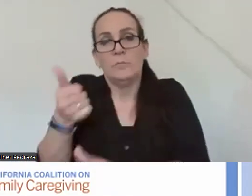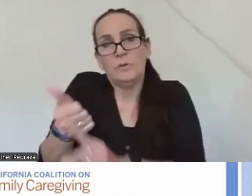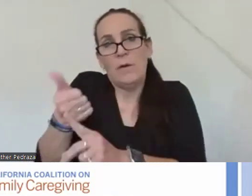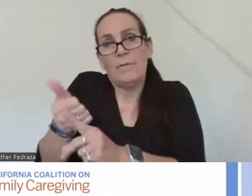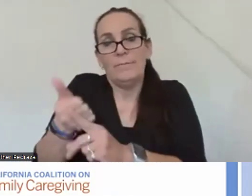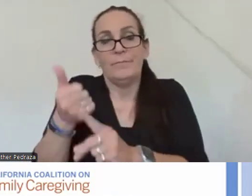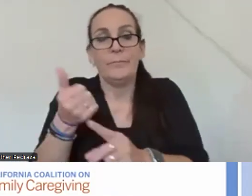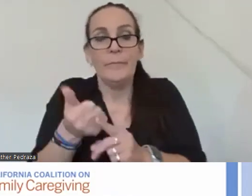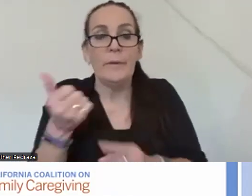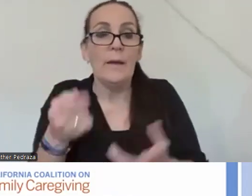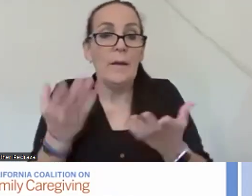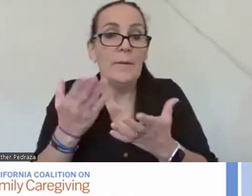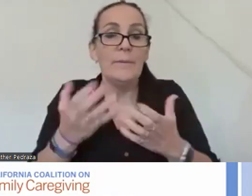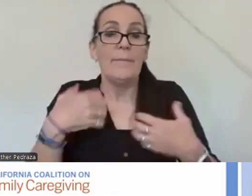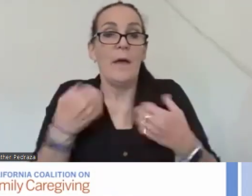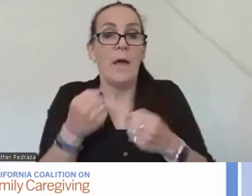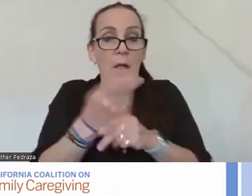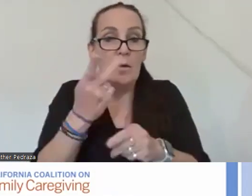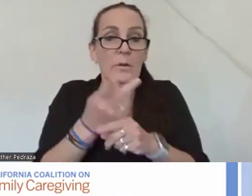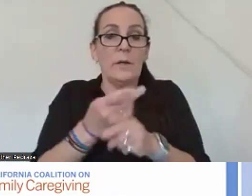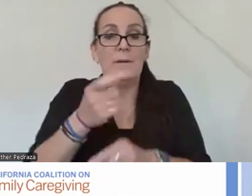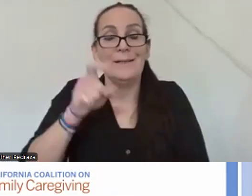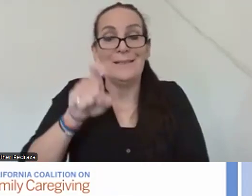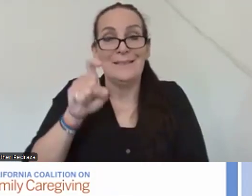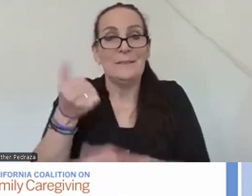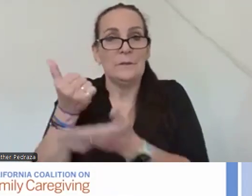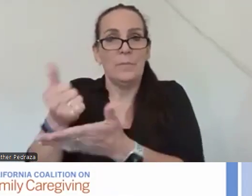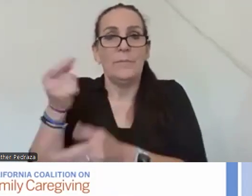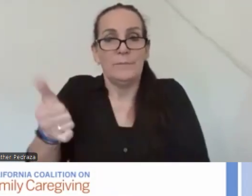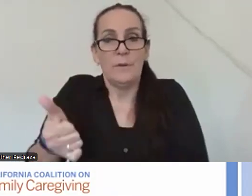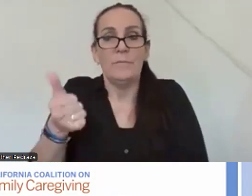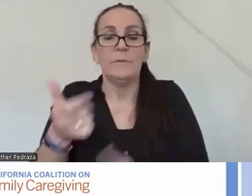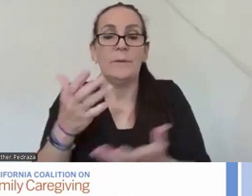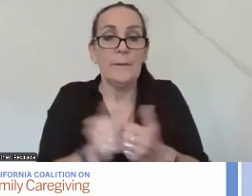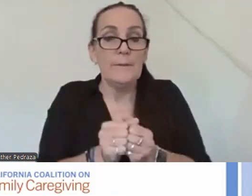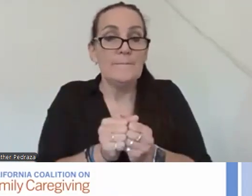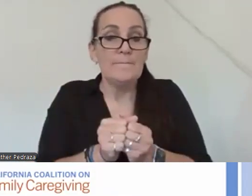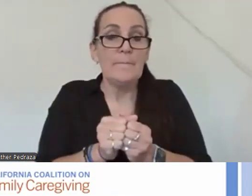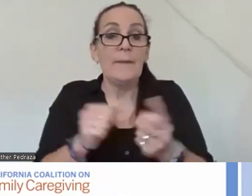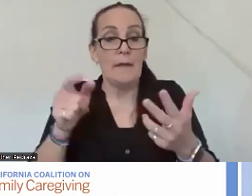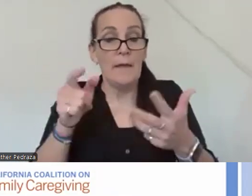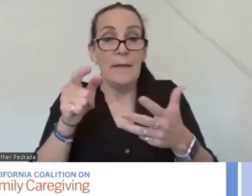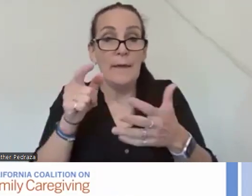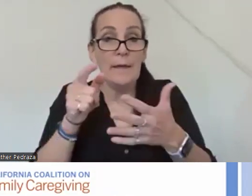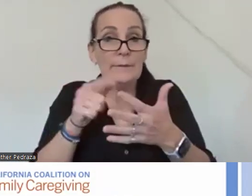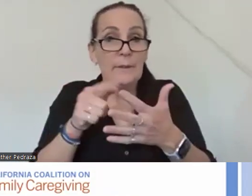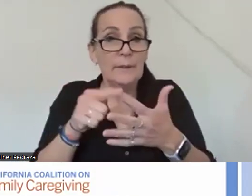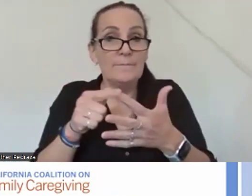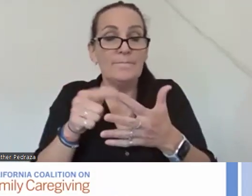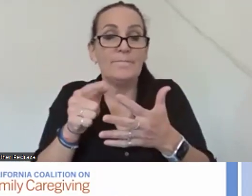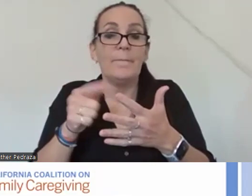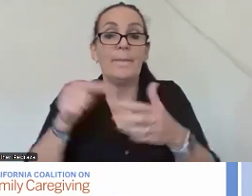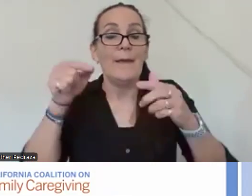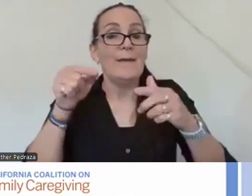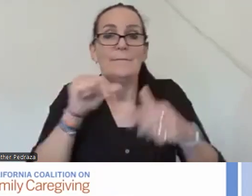doesn't harm people who rely on long-term services and supports. Second, because of this absence and the underlying